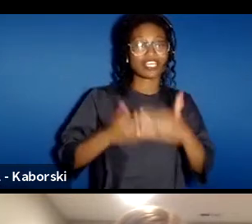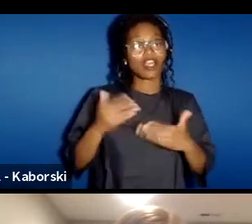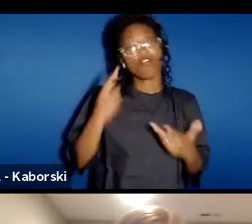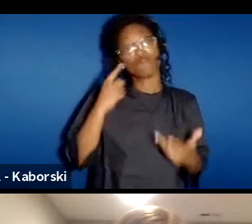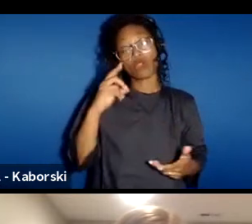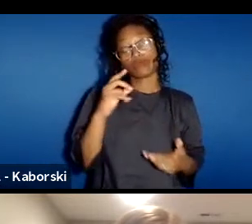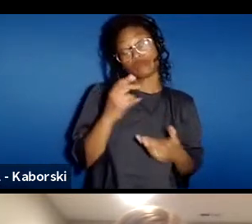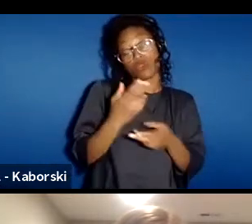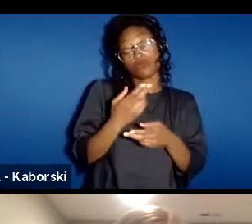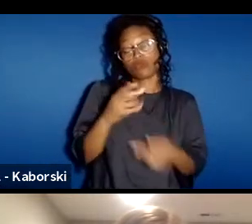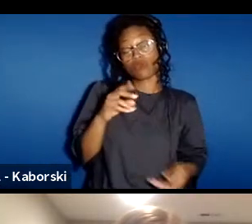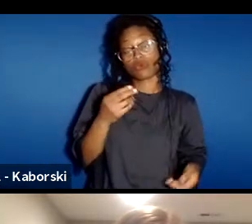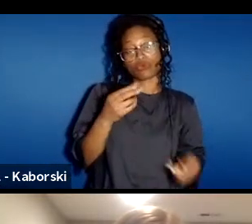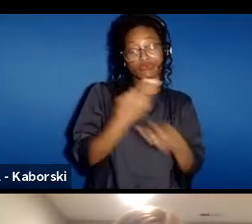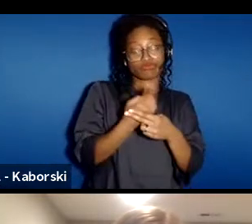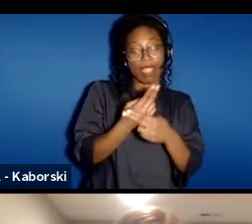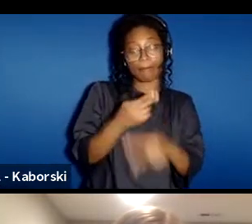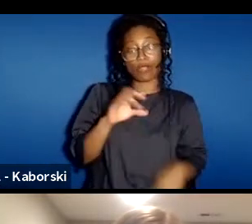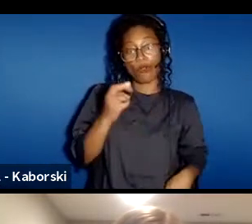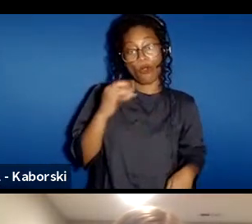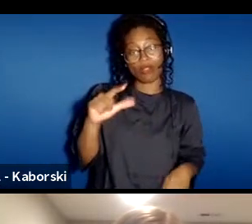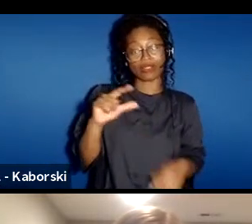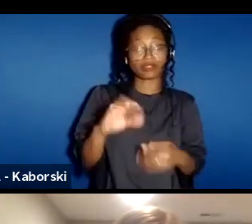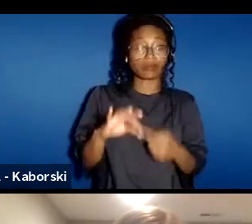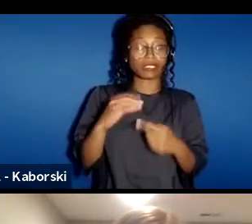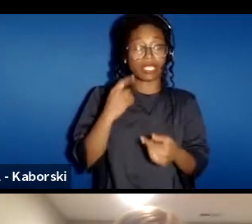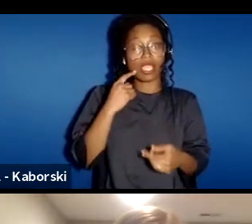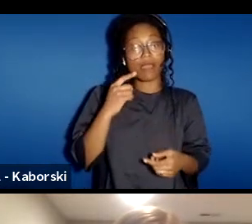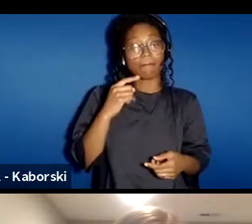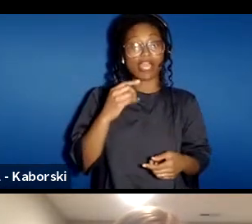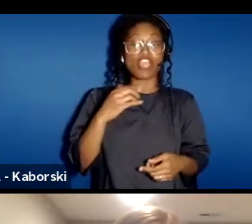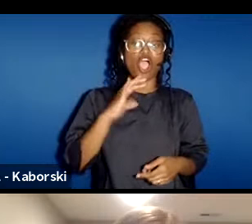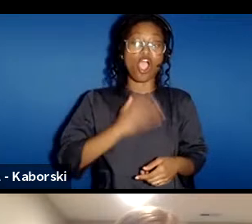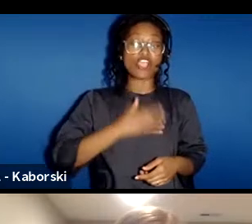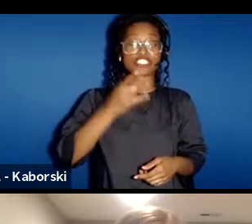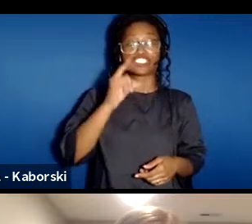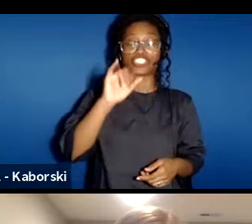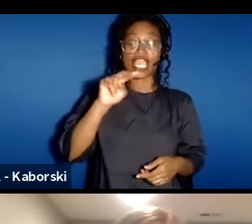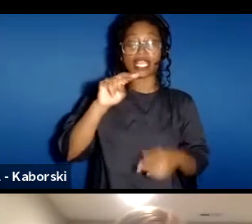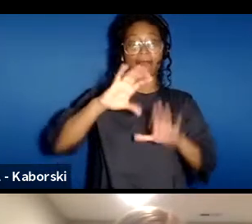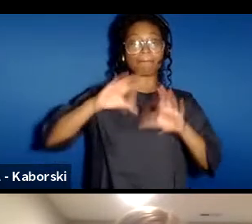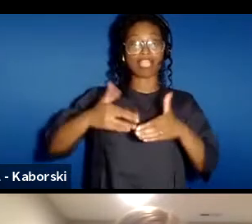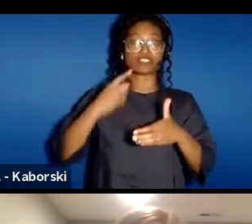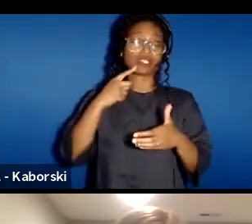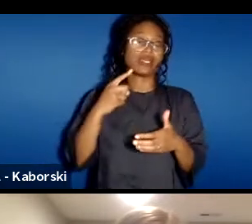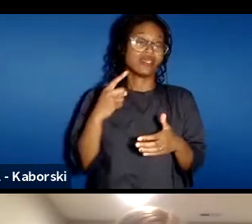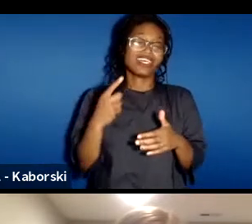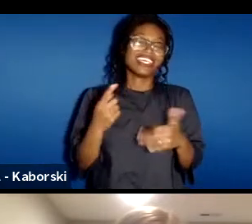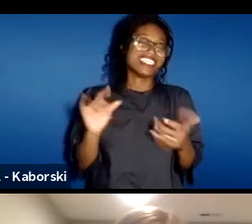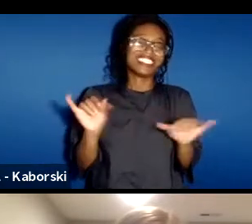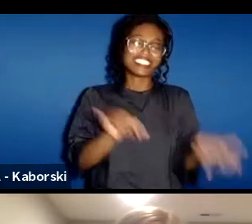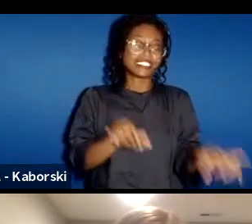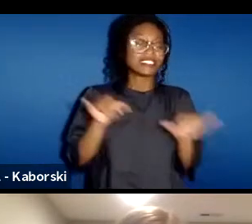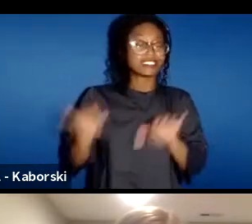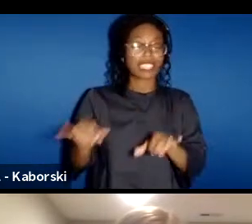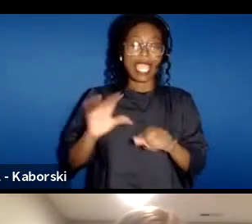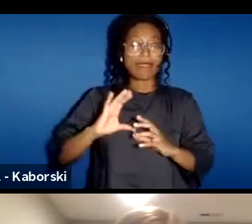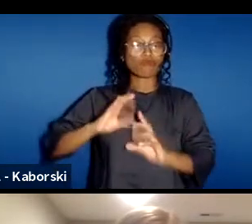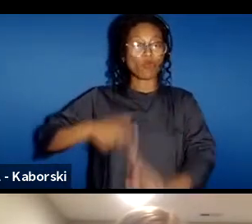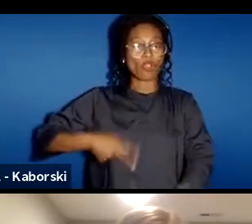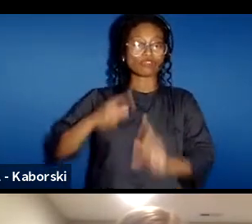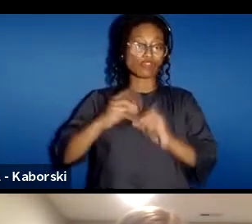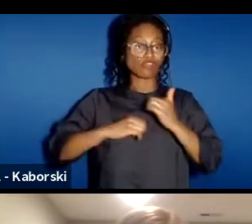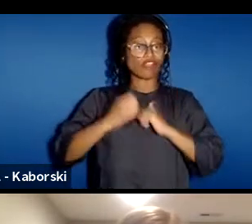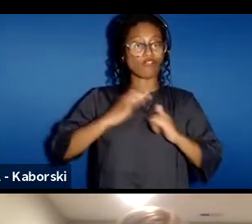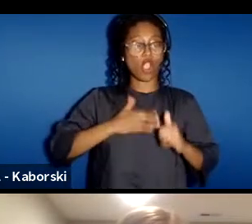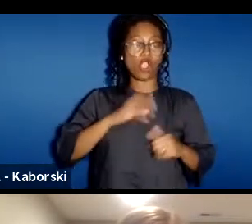Hole, is we were working on our gin package, and it had previously been in the same core structure as our whiskeys, and we were trying to rename